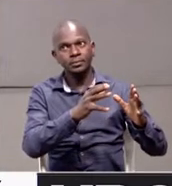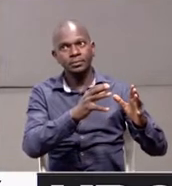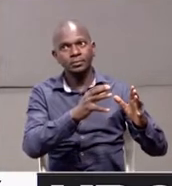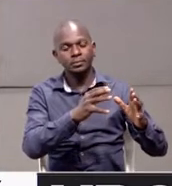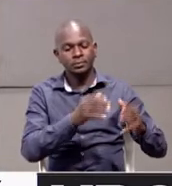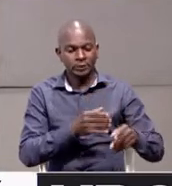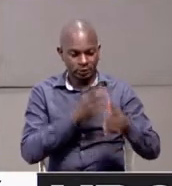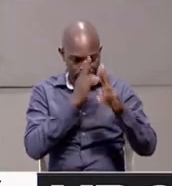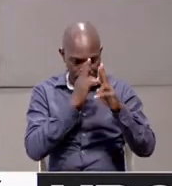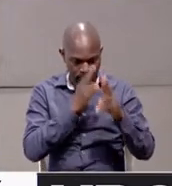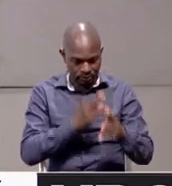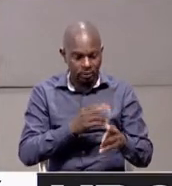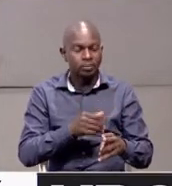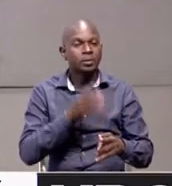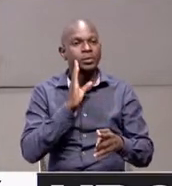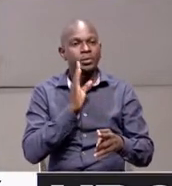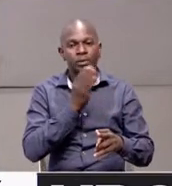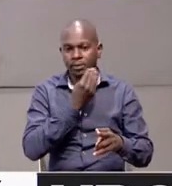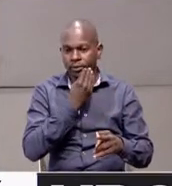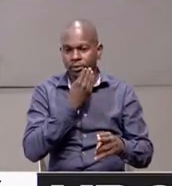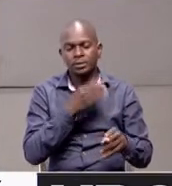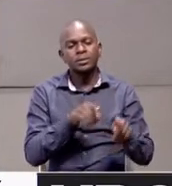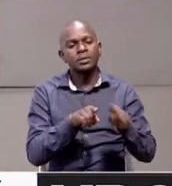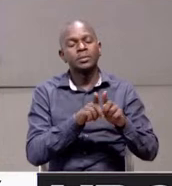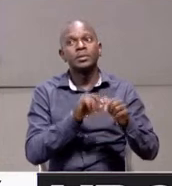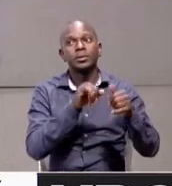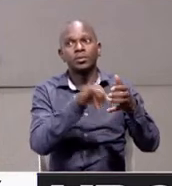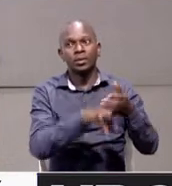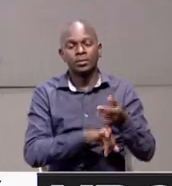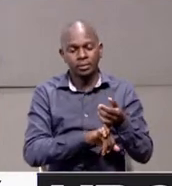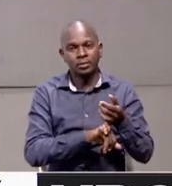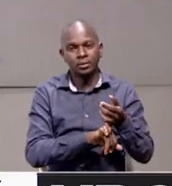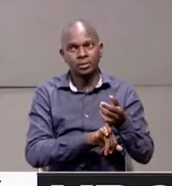Right Honourable Mbabazi and Jackie for